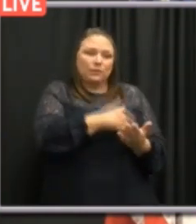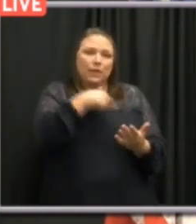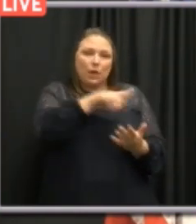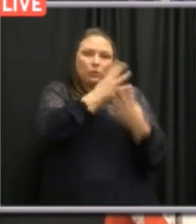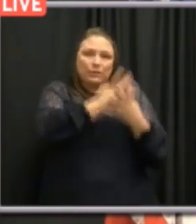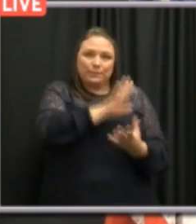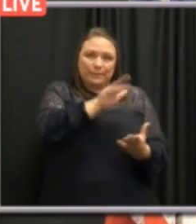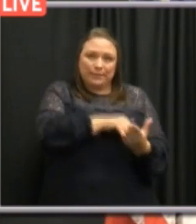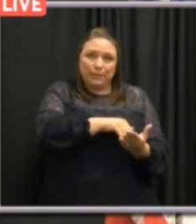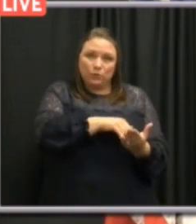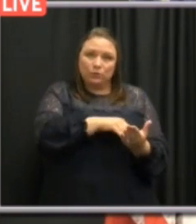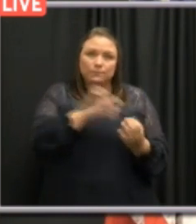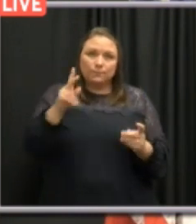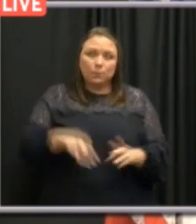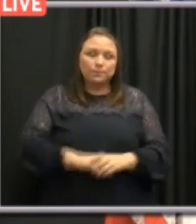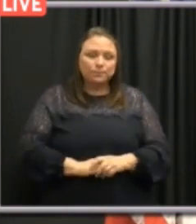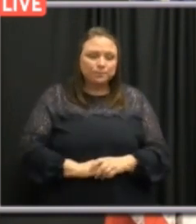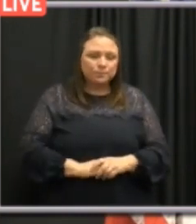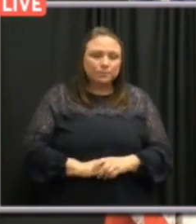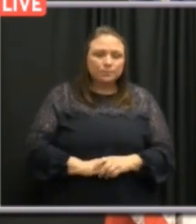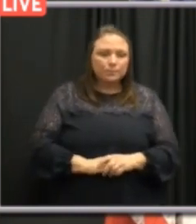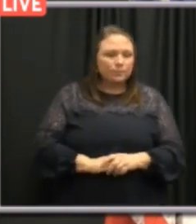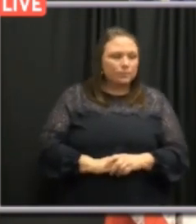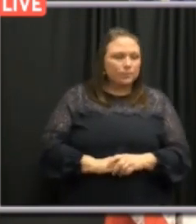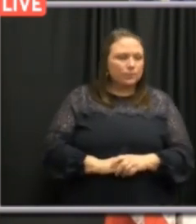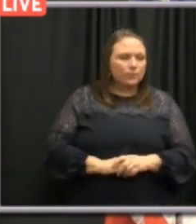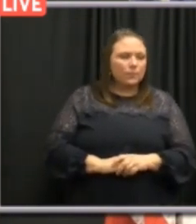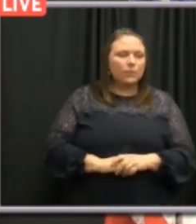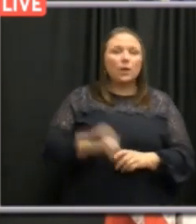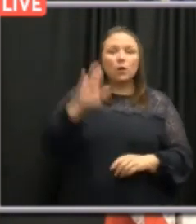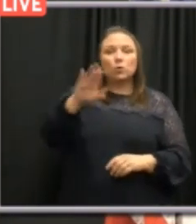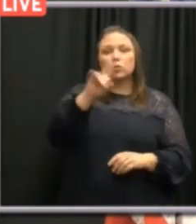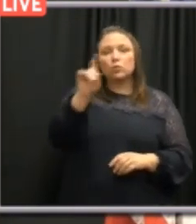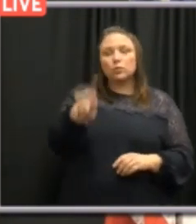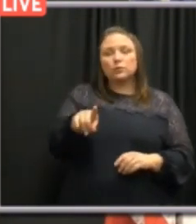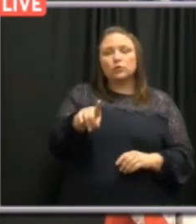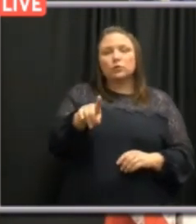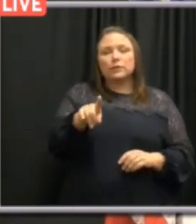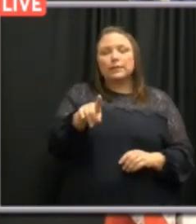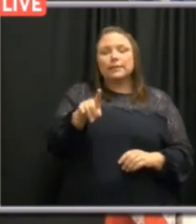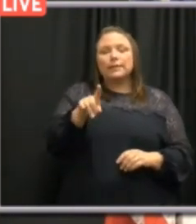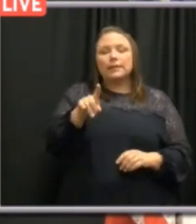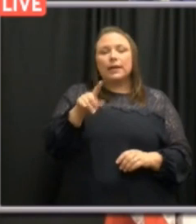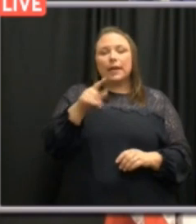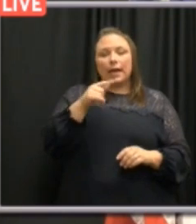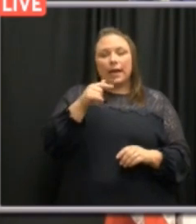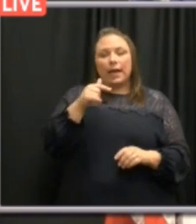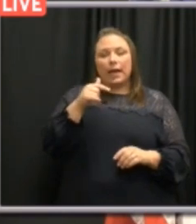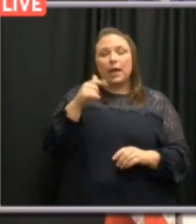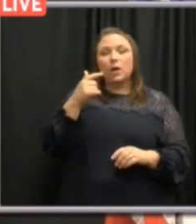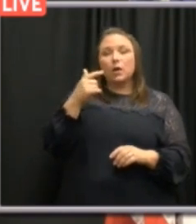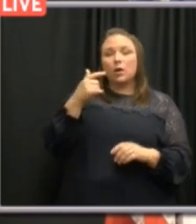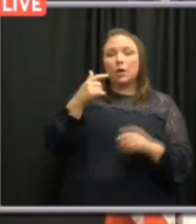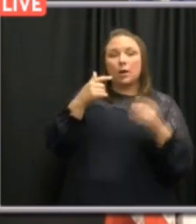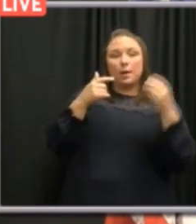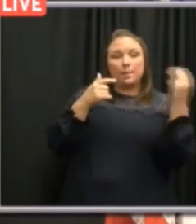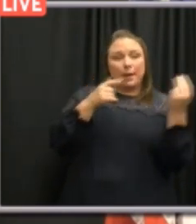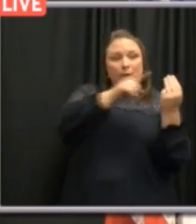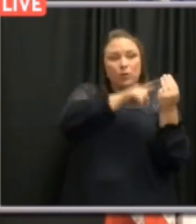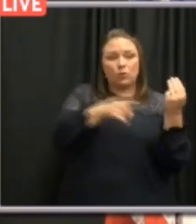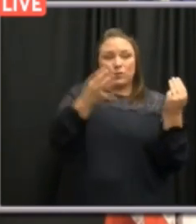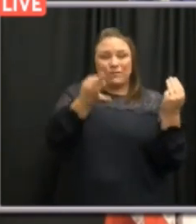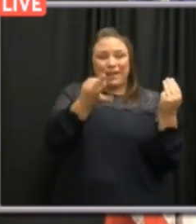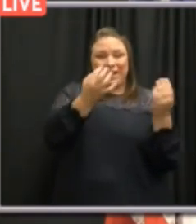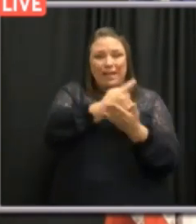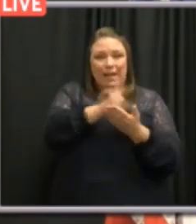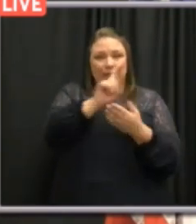remember that. Regarding your question, so as I mentioned, from Monday to Friday last week,